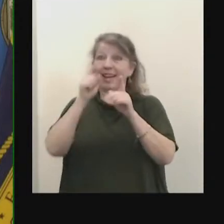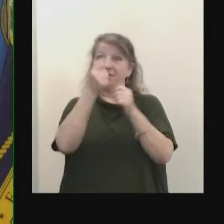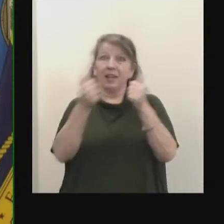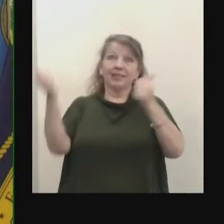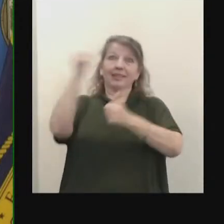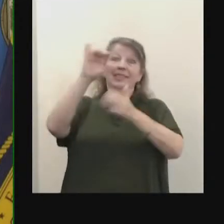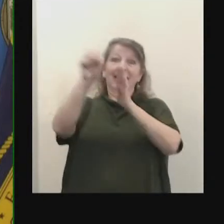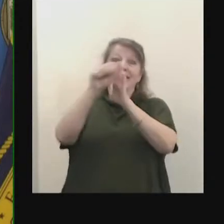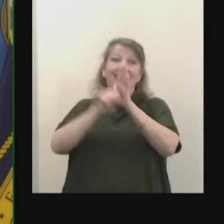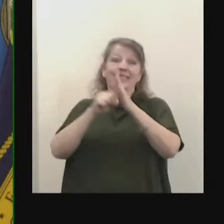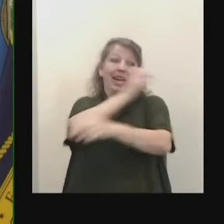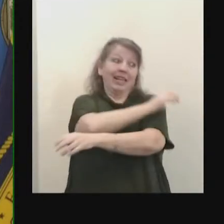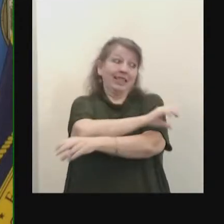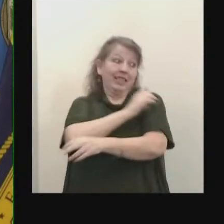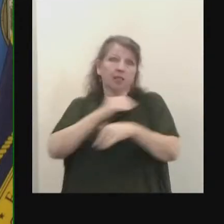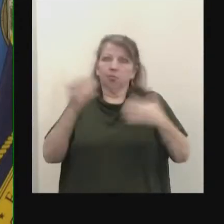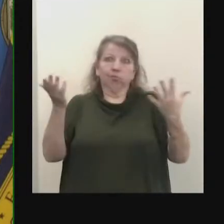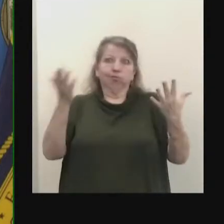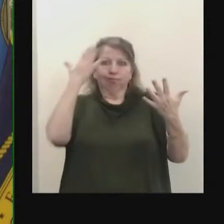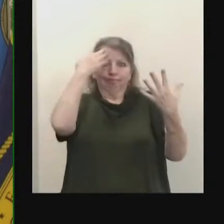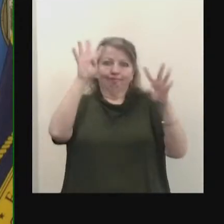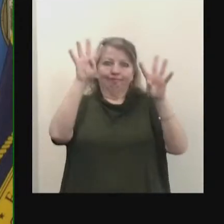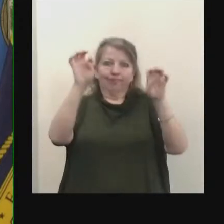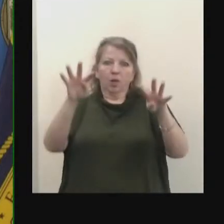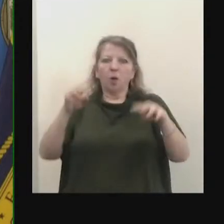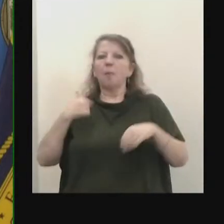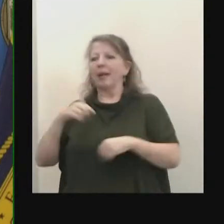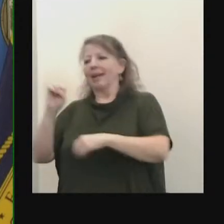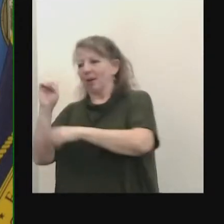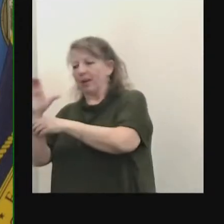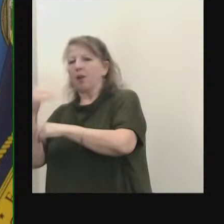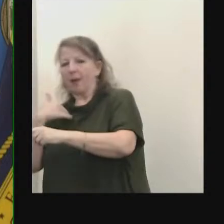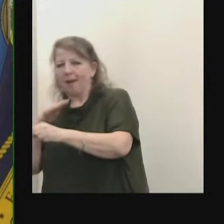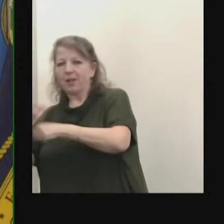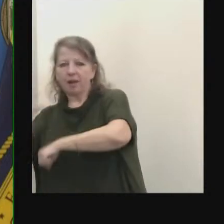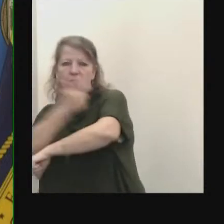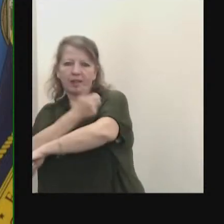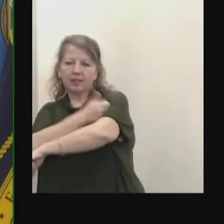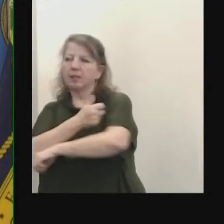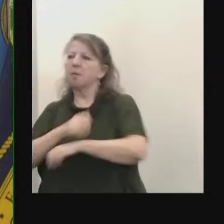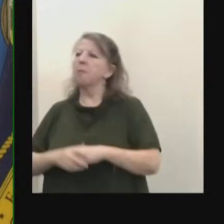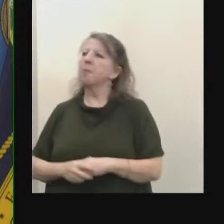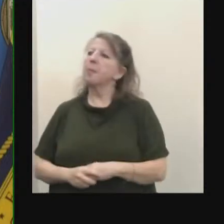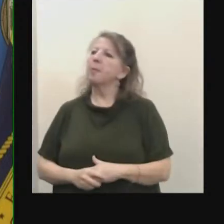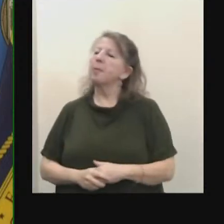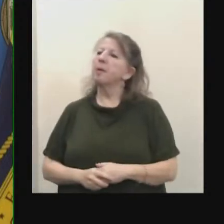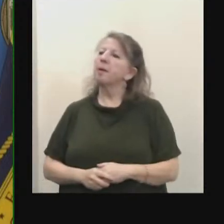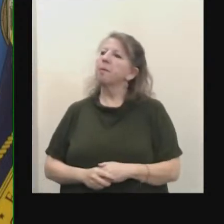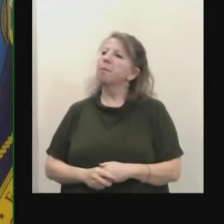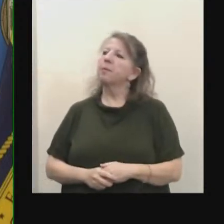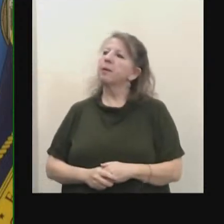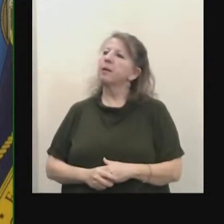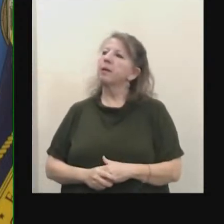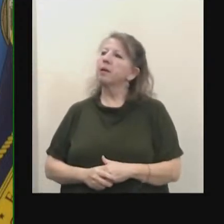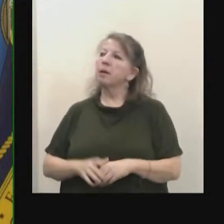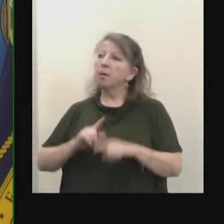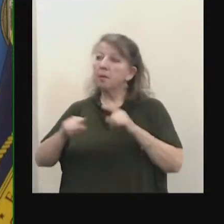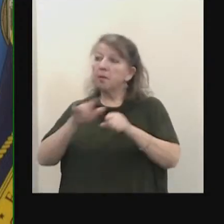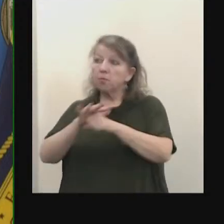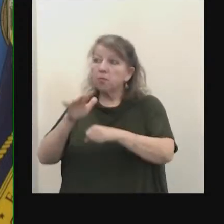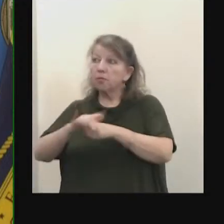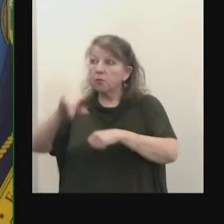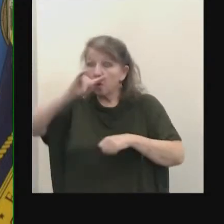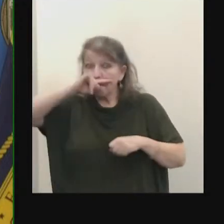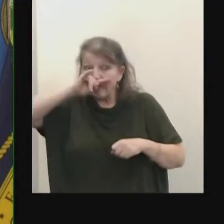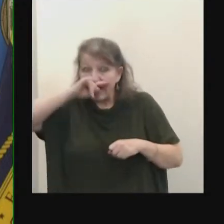that because all I know is we have sufficient doses in Erie County. Do they have sufficient pediatric doses though in the county?